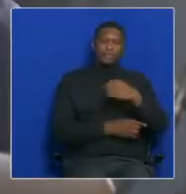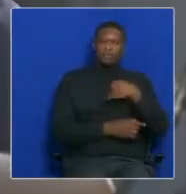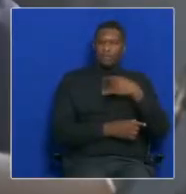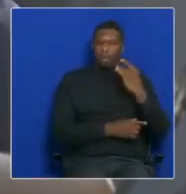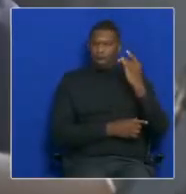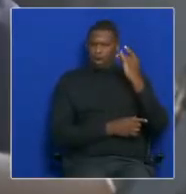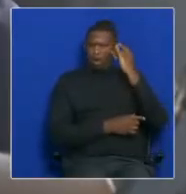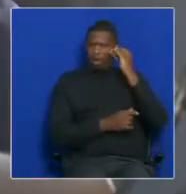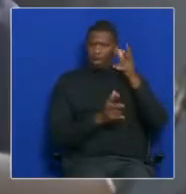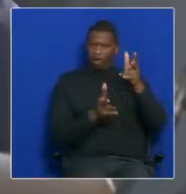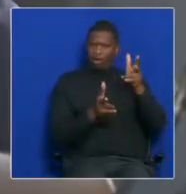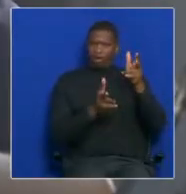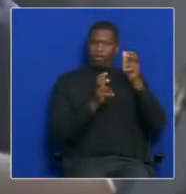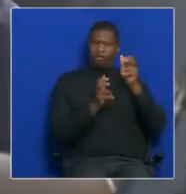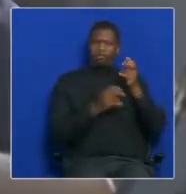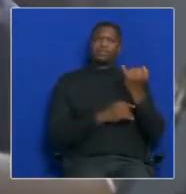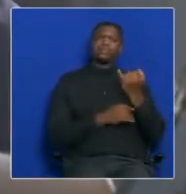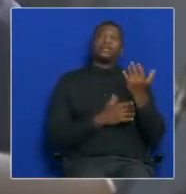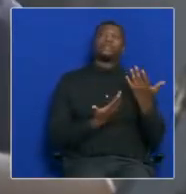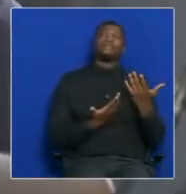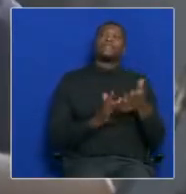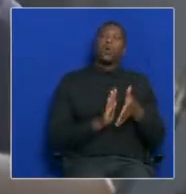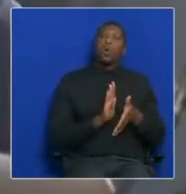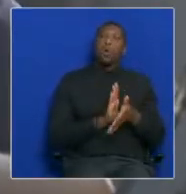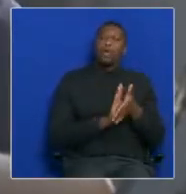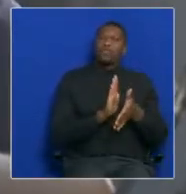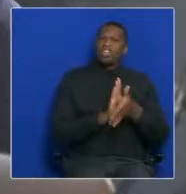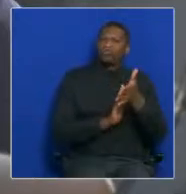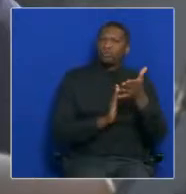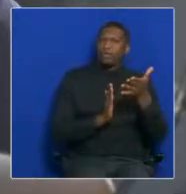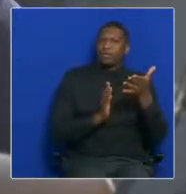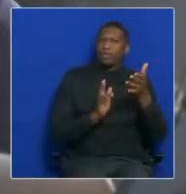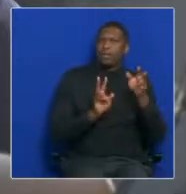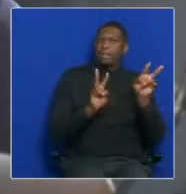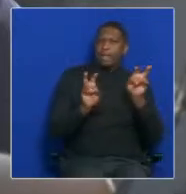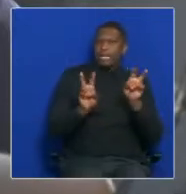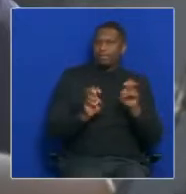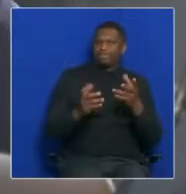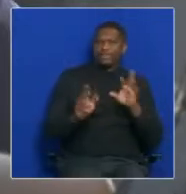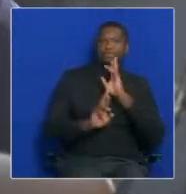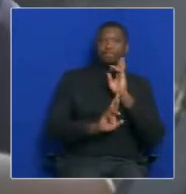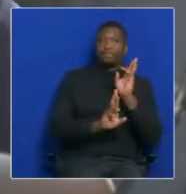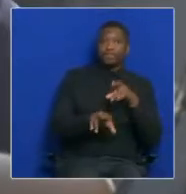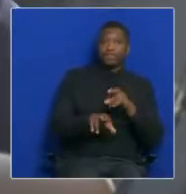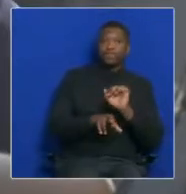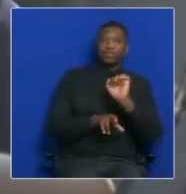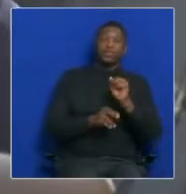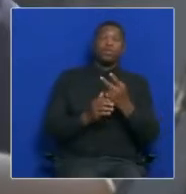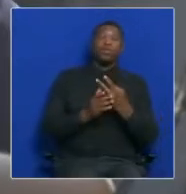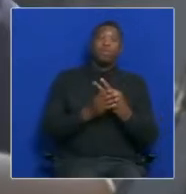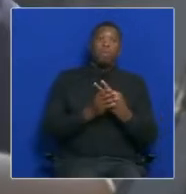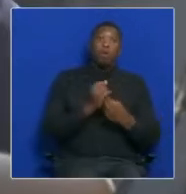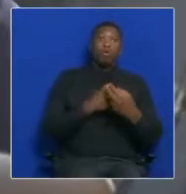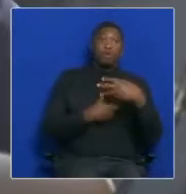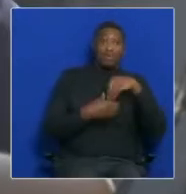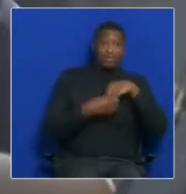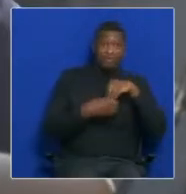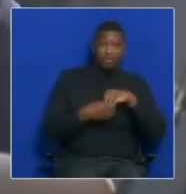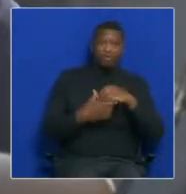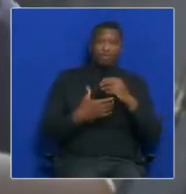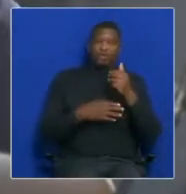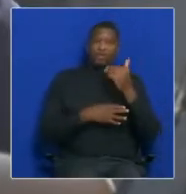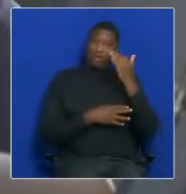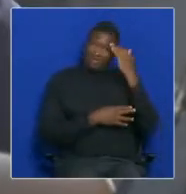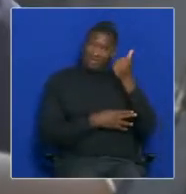was operational matters that were reported. You are both the head of operations and